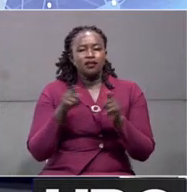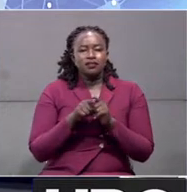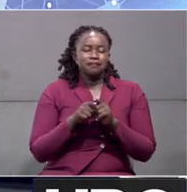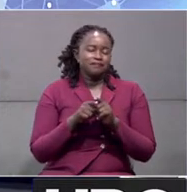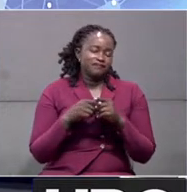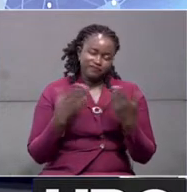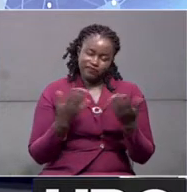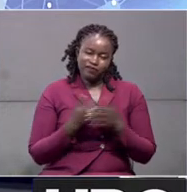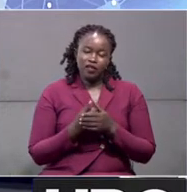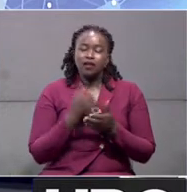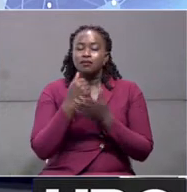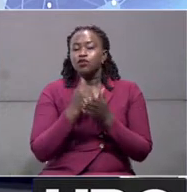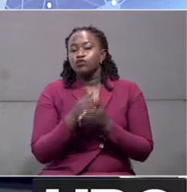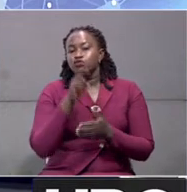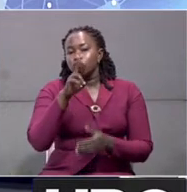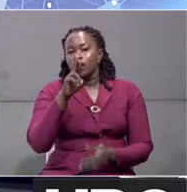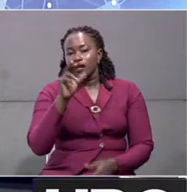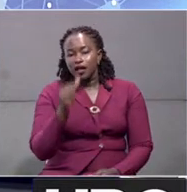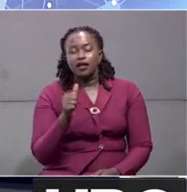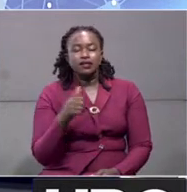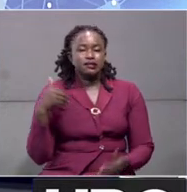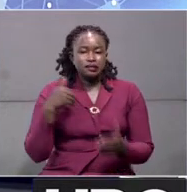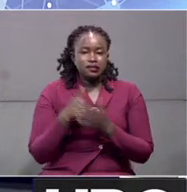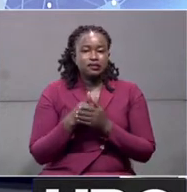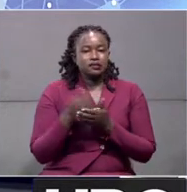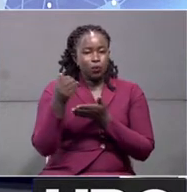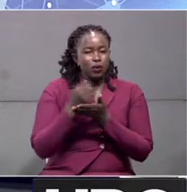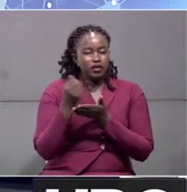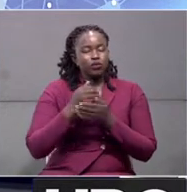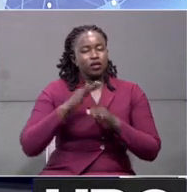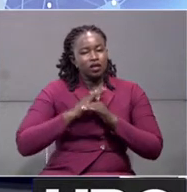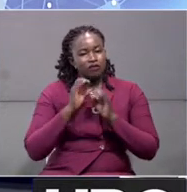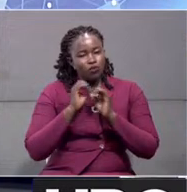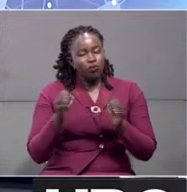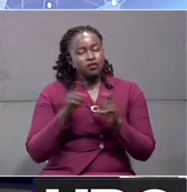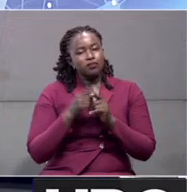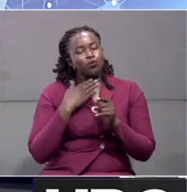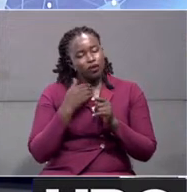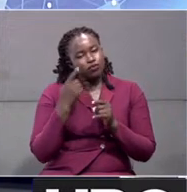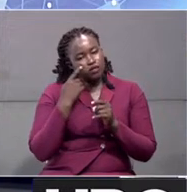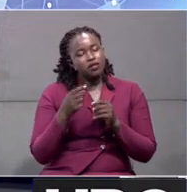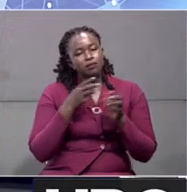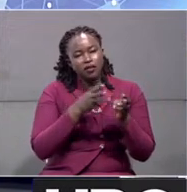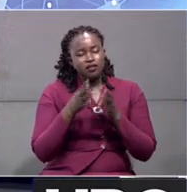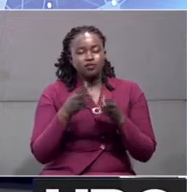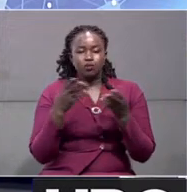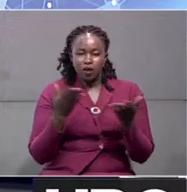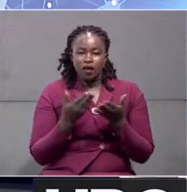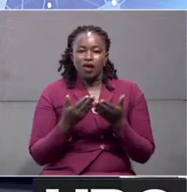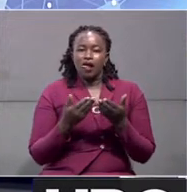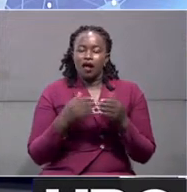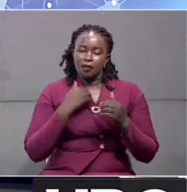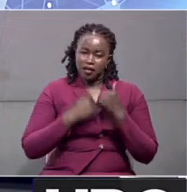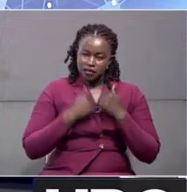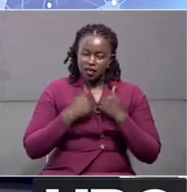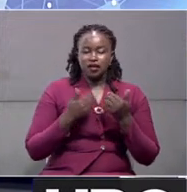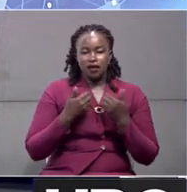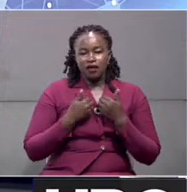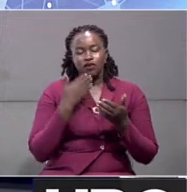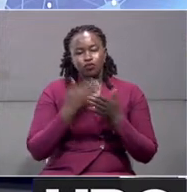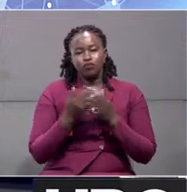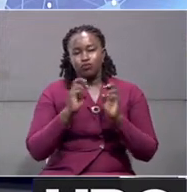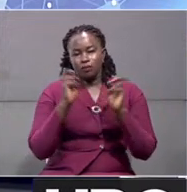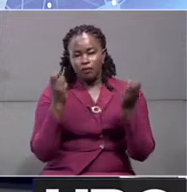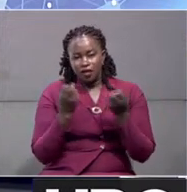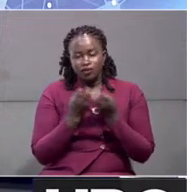budget, because mm-hmm. URA has been falling short on collections, and what the measures are. So I'm excited. I have a good panel. I really have the